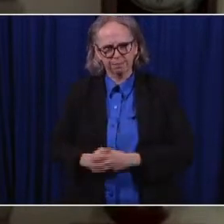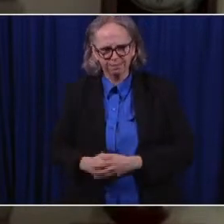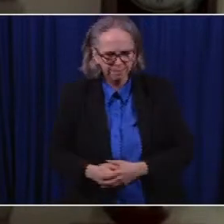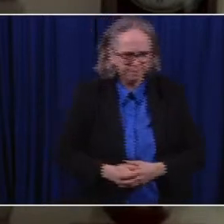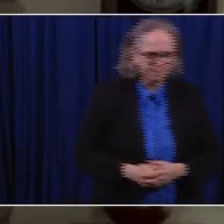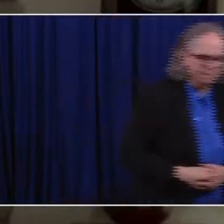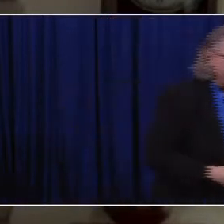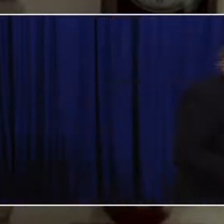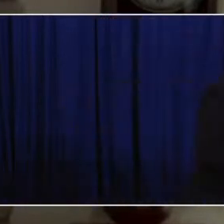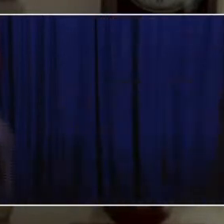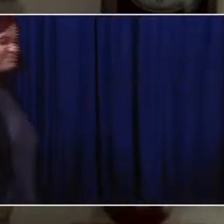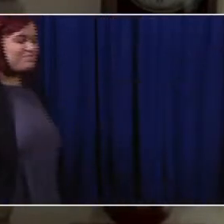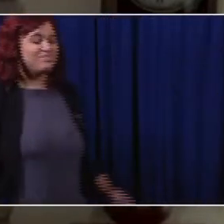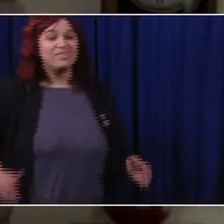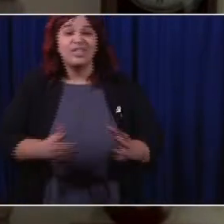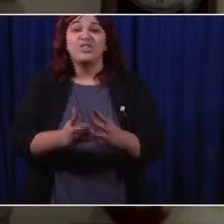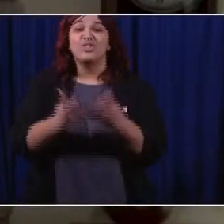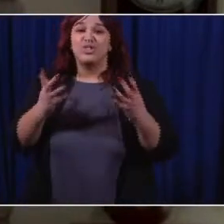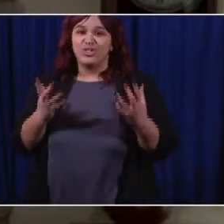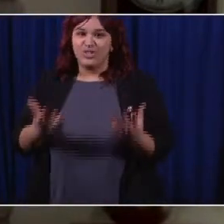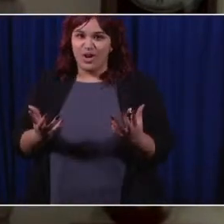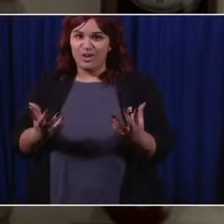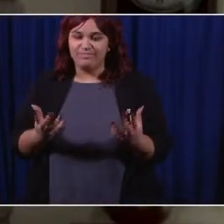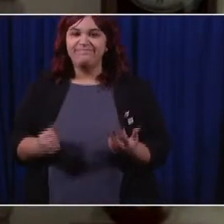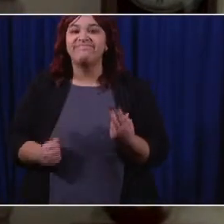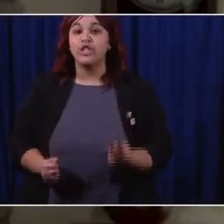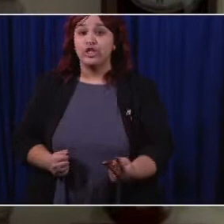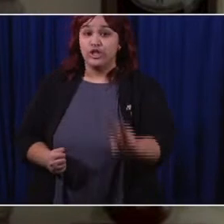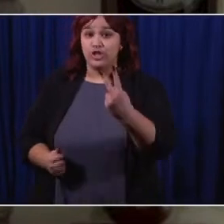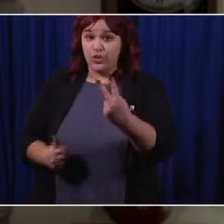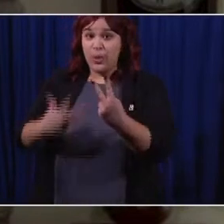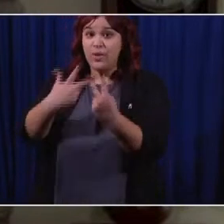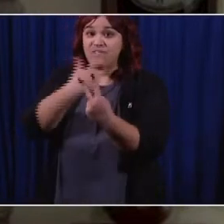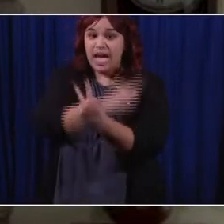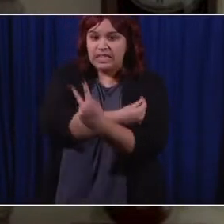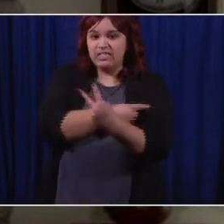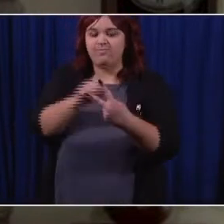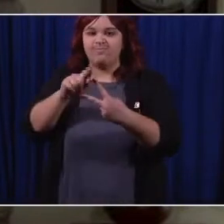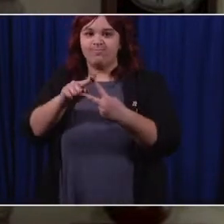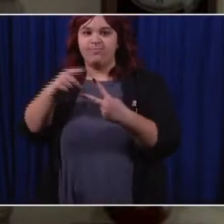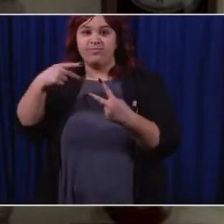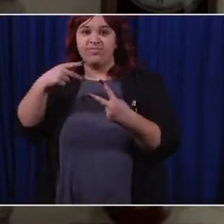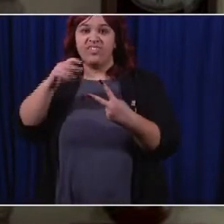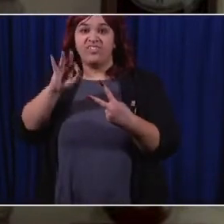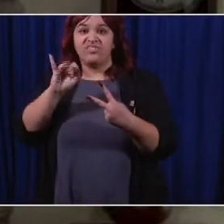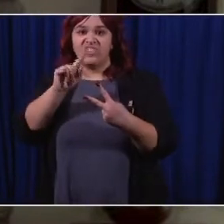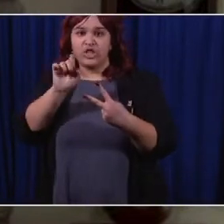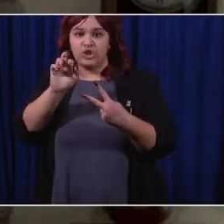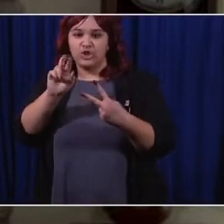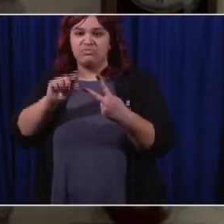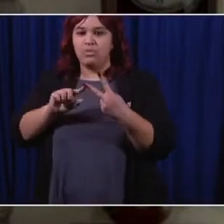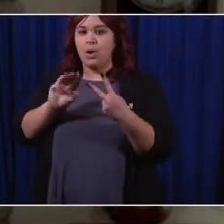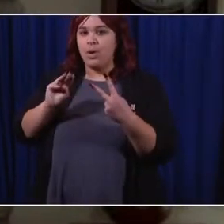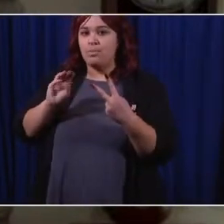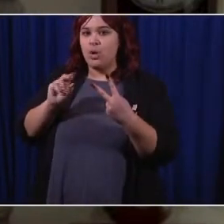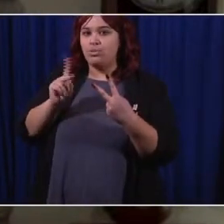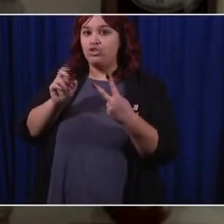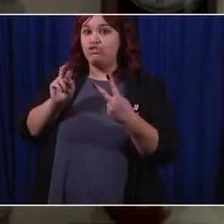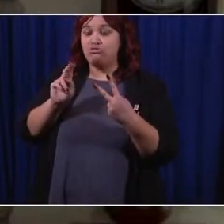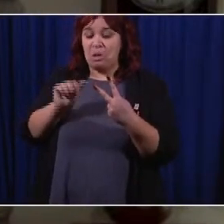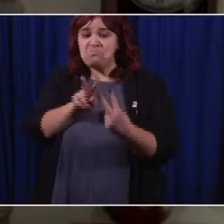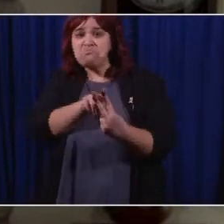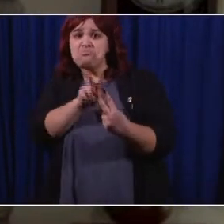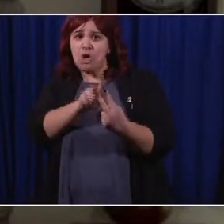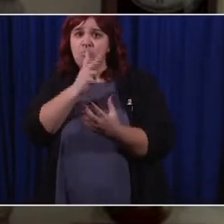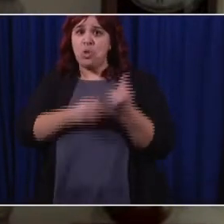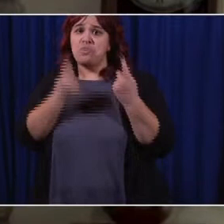So obviously we've got 2 effective vaccines that are coming out. Have you heard anything from the